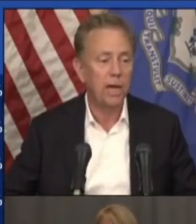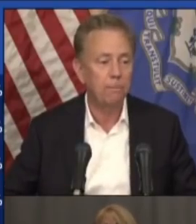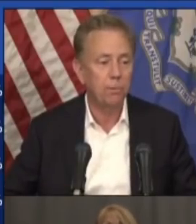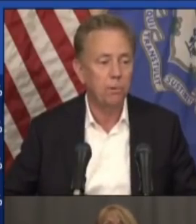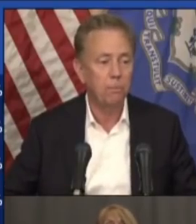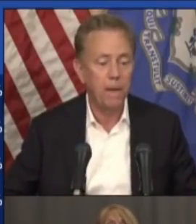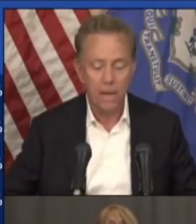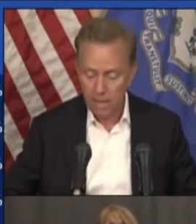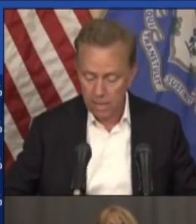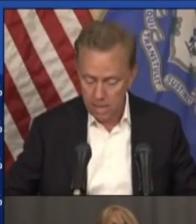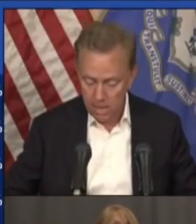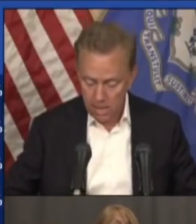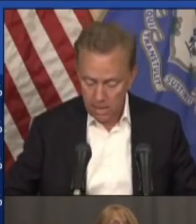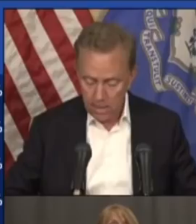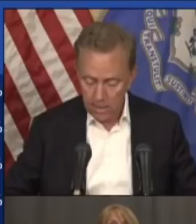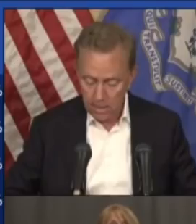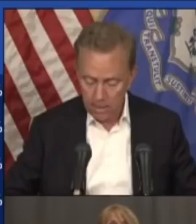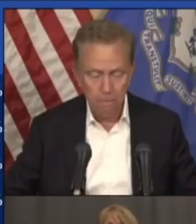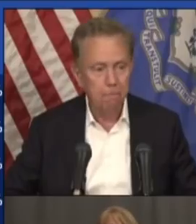March, April, May.